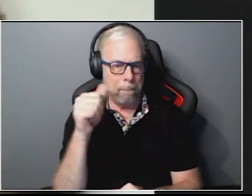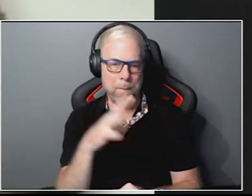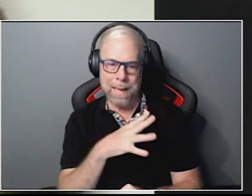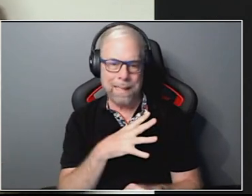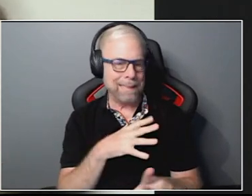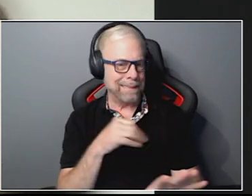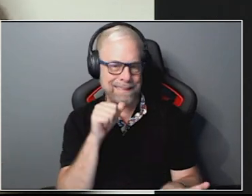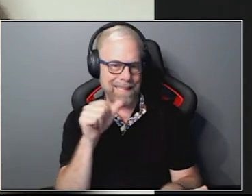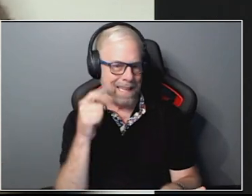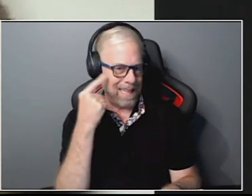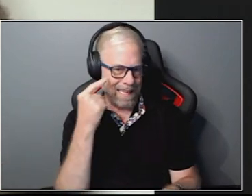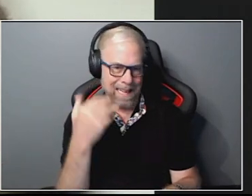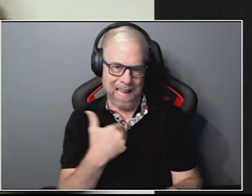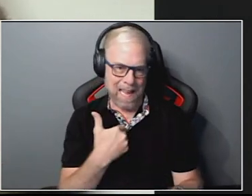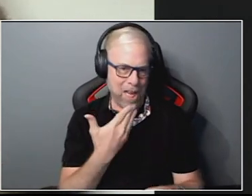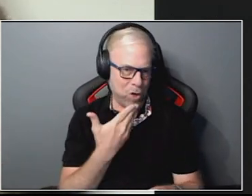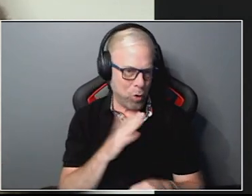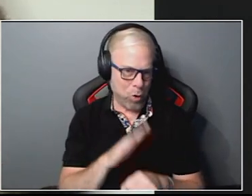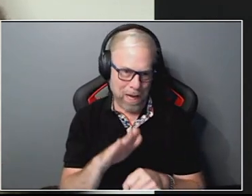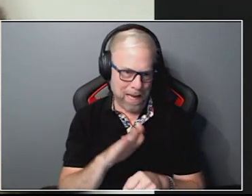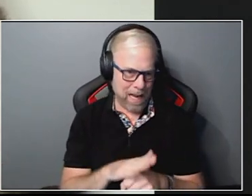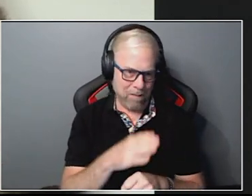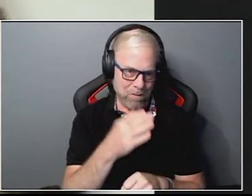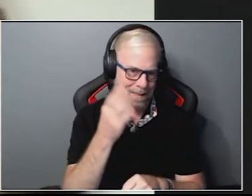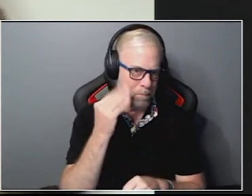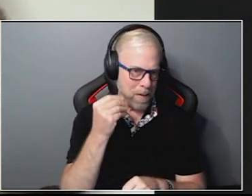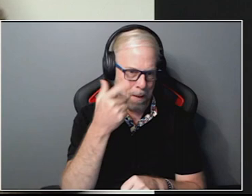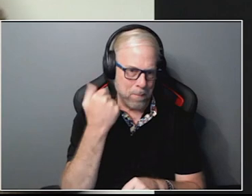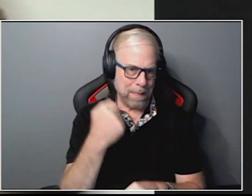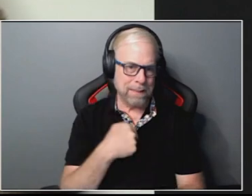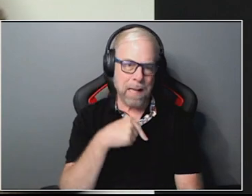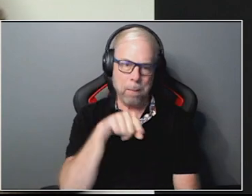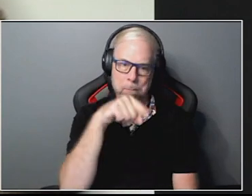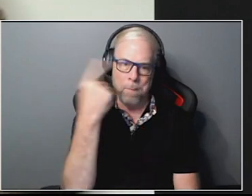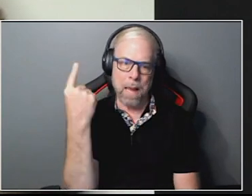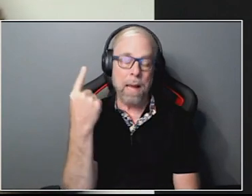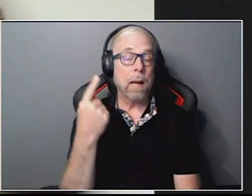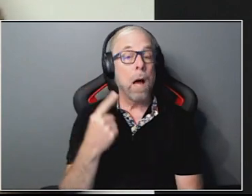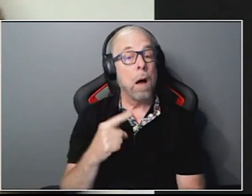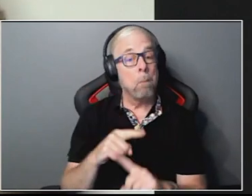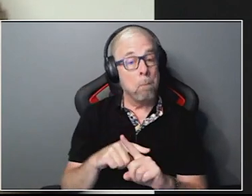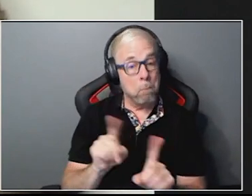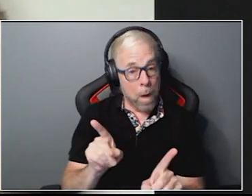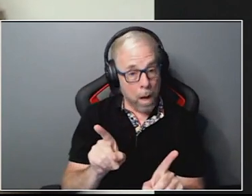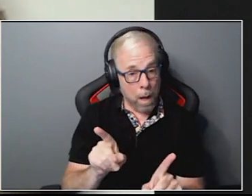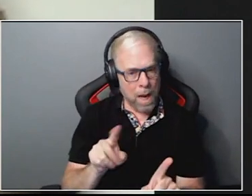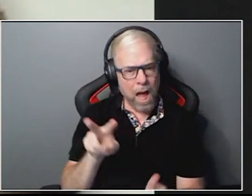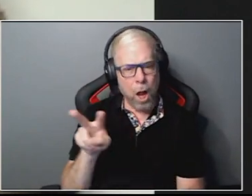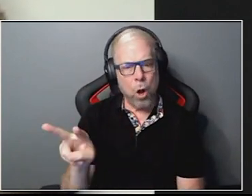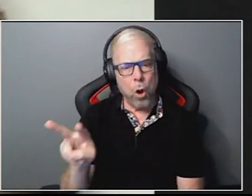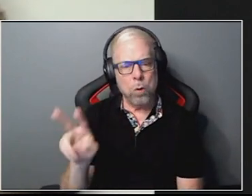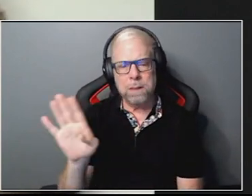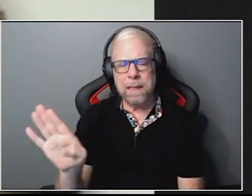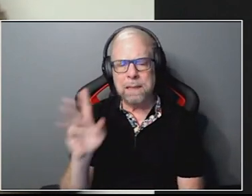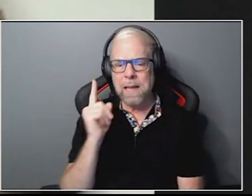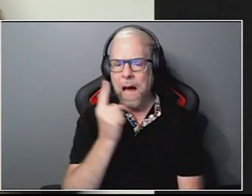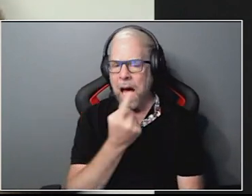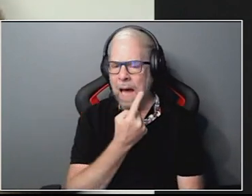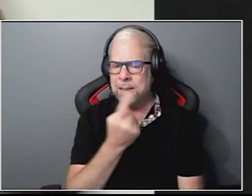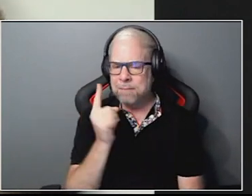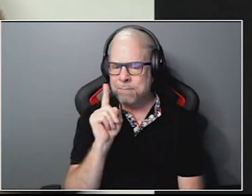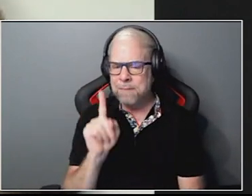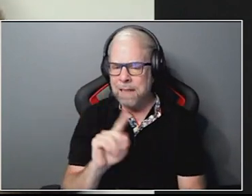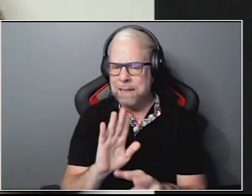experience. But I saw something in his eyes that was different than the others. It